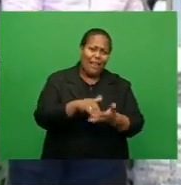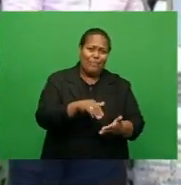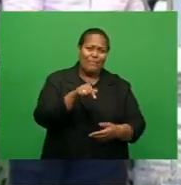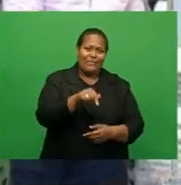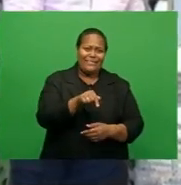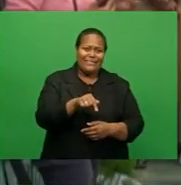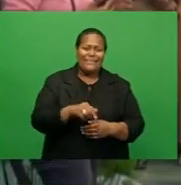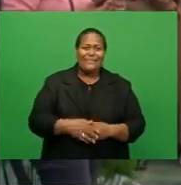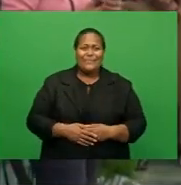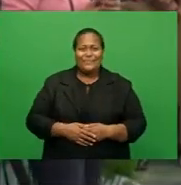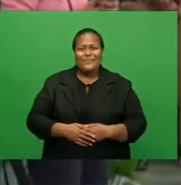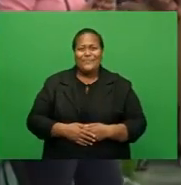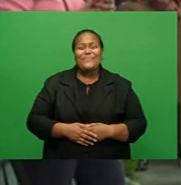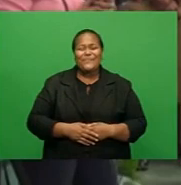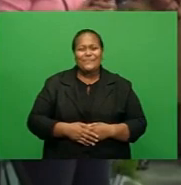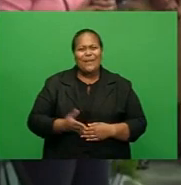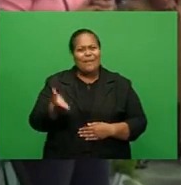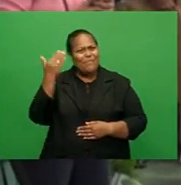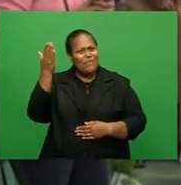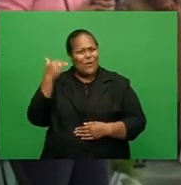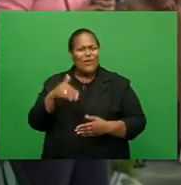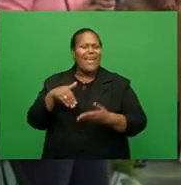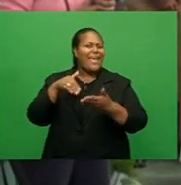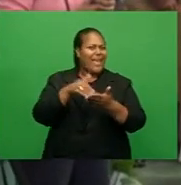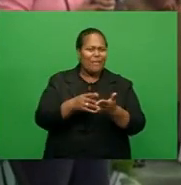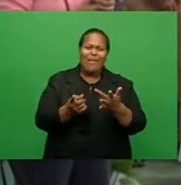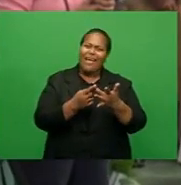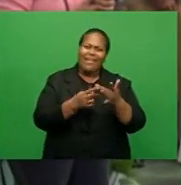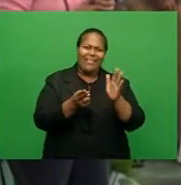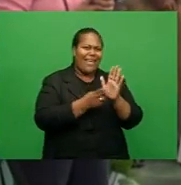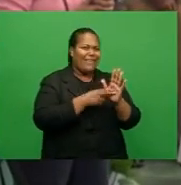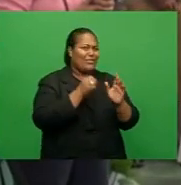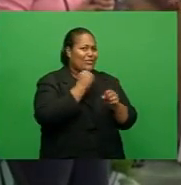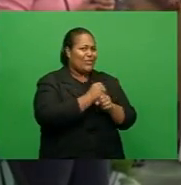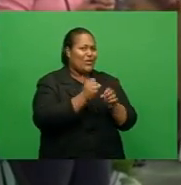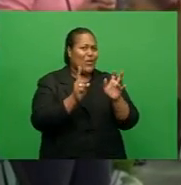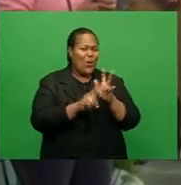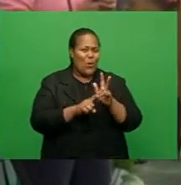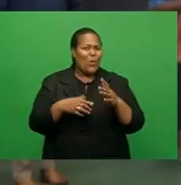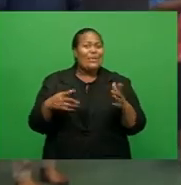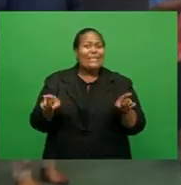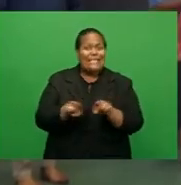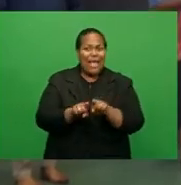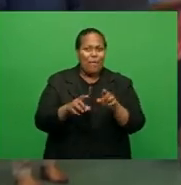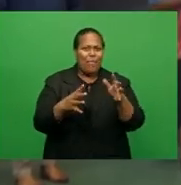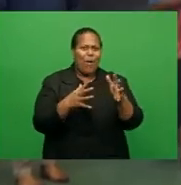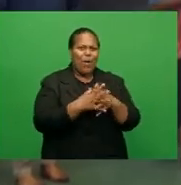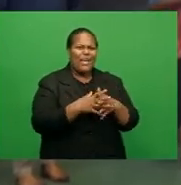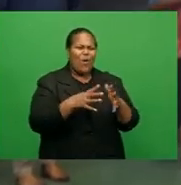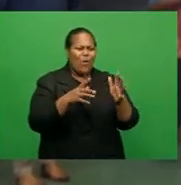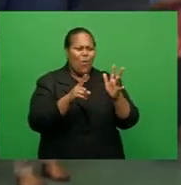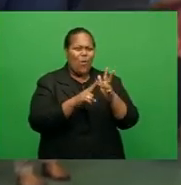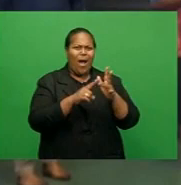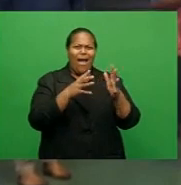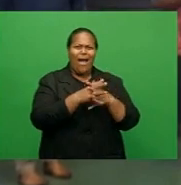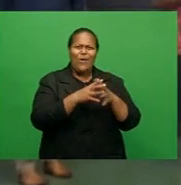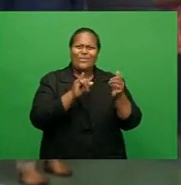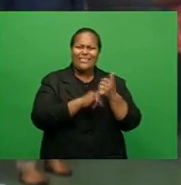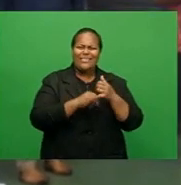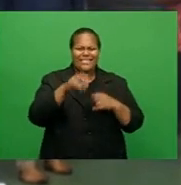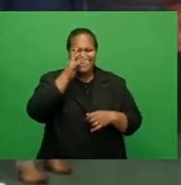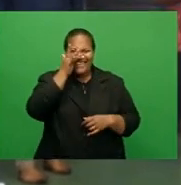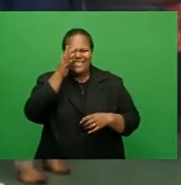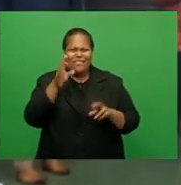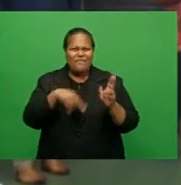Patel adds they have in the past helped other non-governmental organisations like WOW's Kids Fiji as part of their corporate